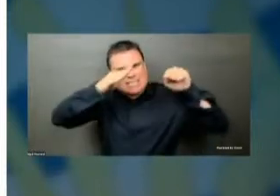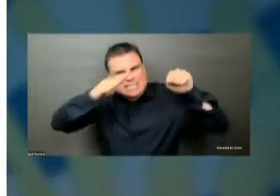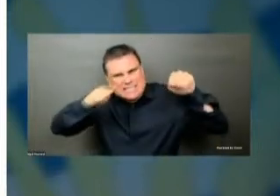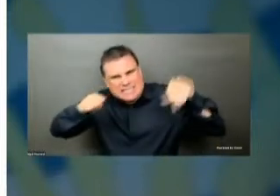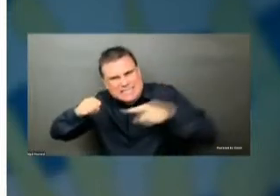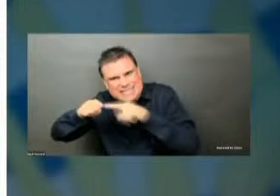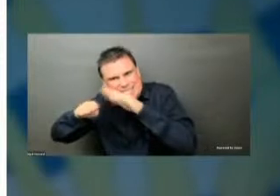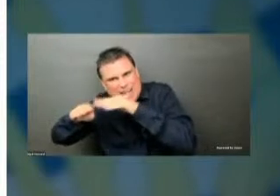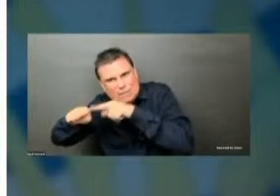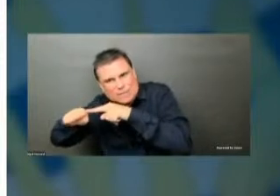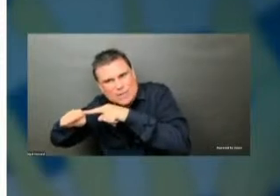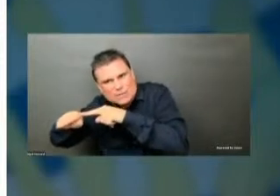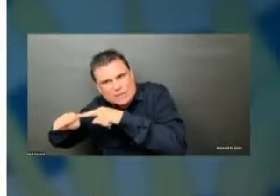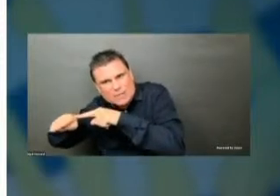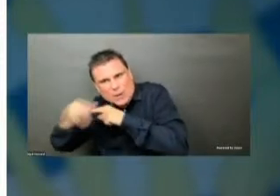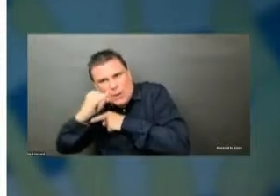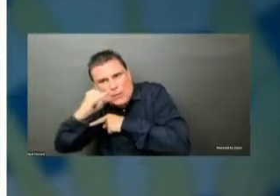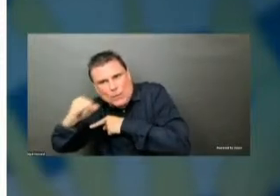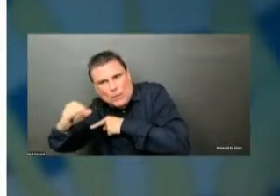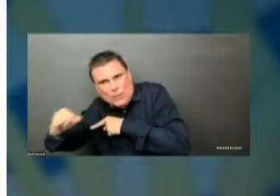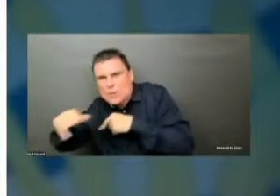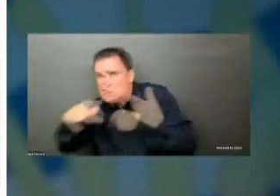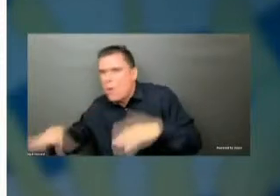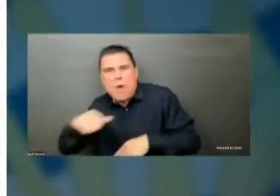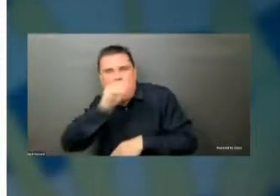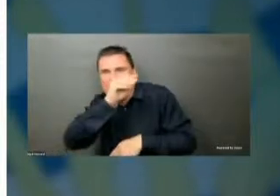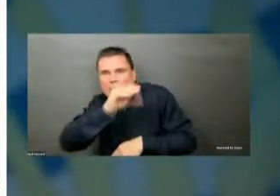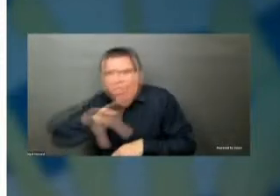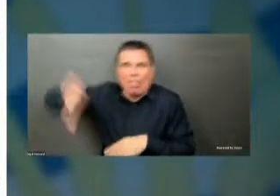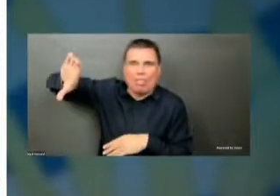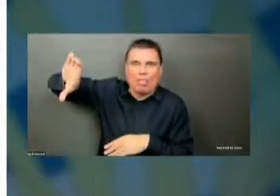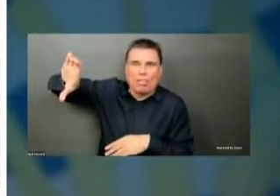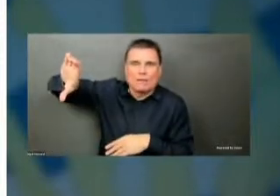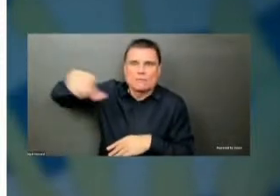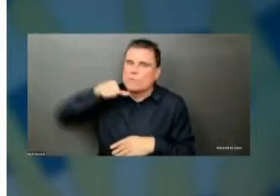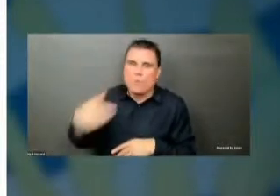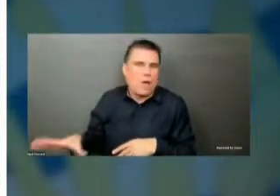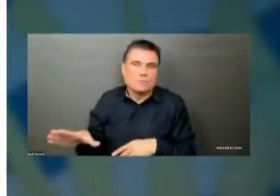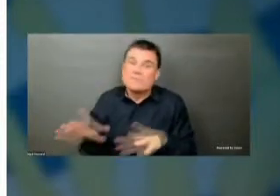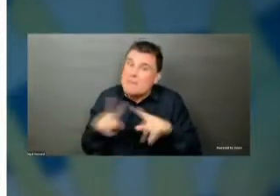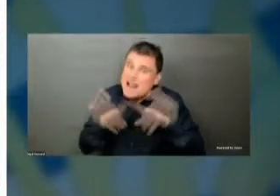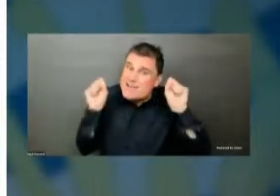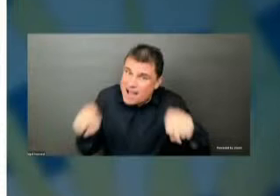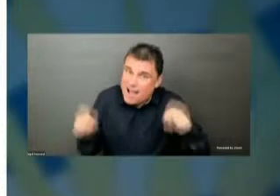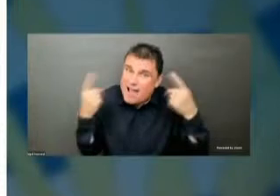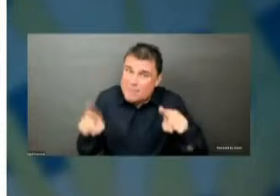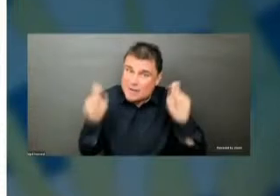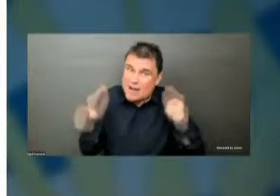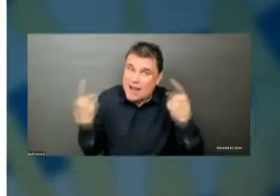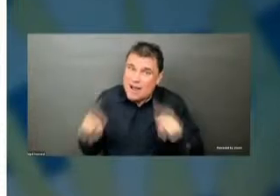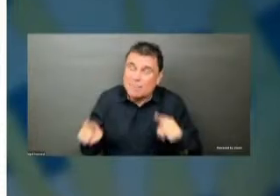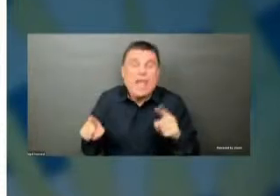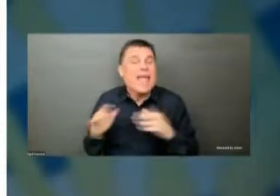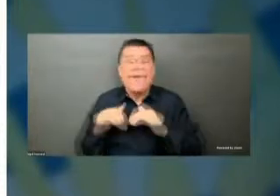is a possibility based on these models. And it has to do with our interactions and making sure that our